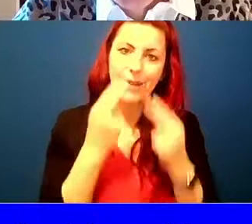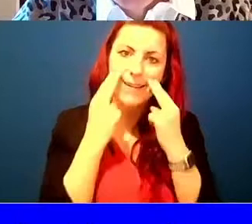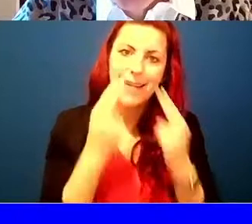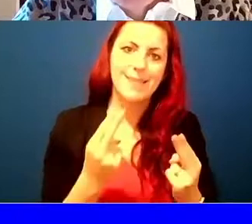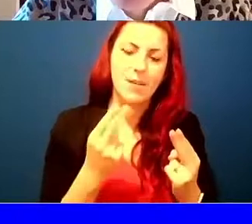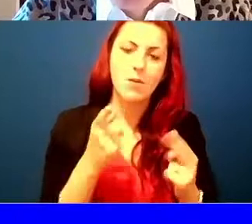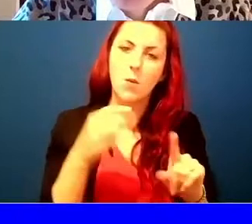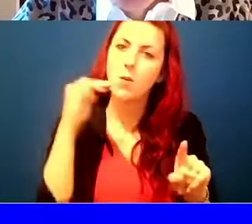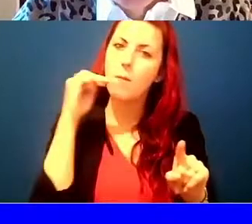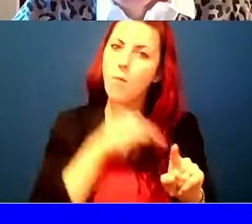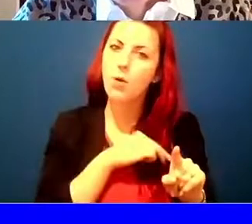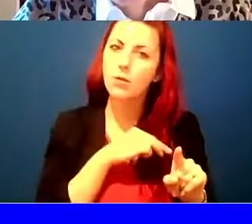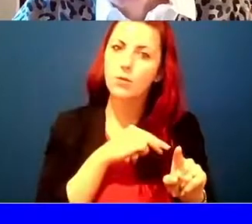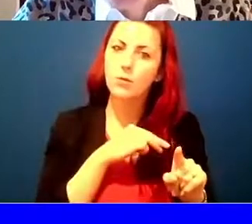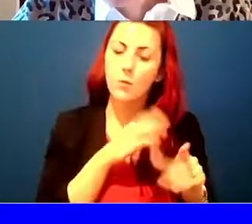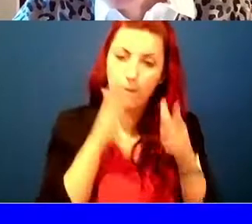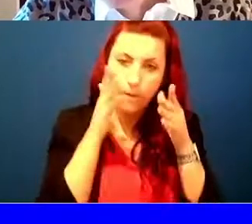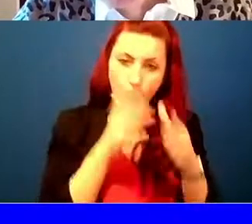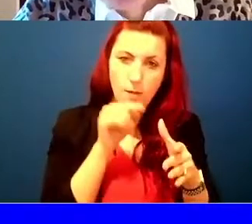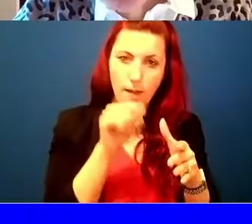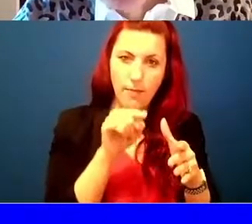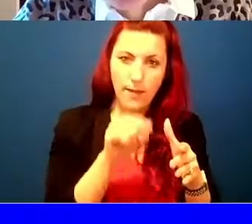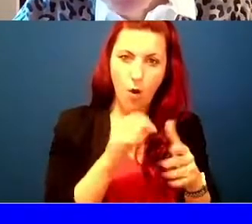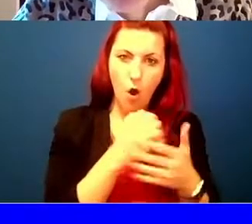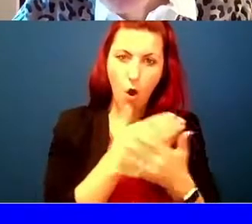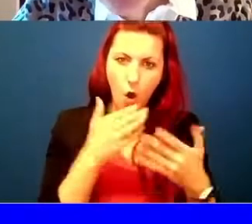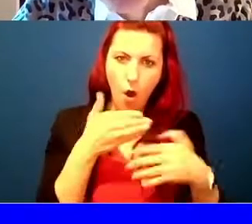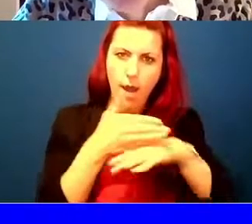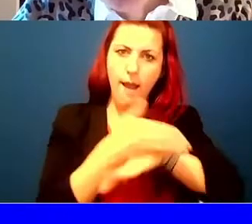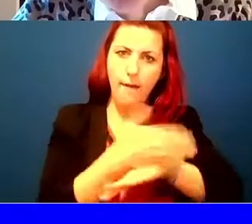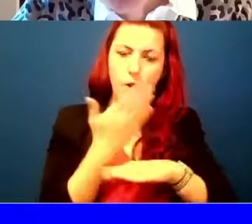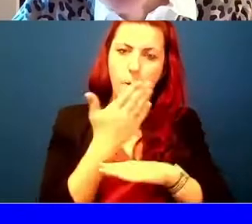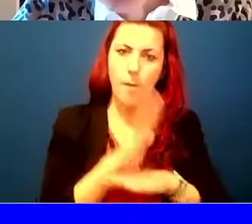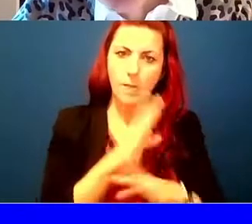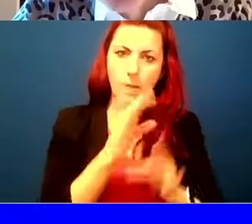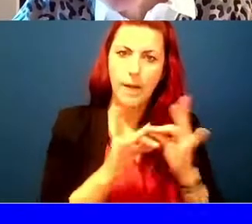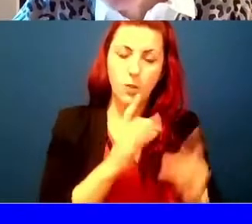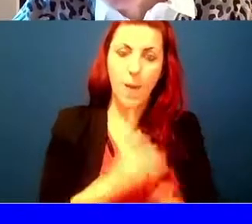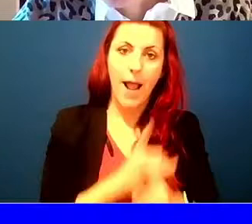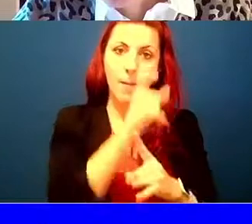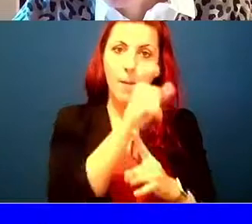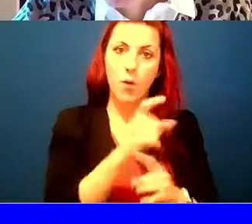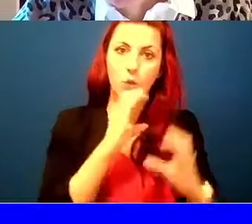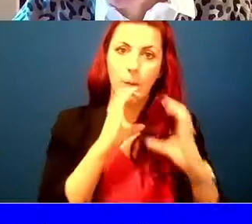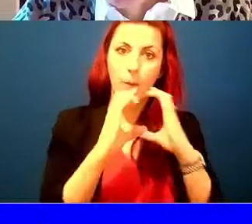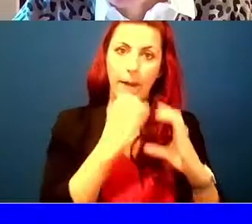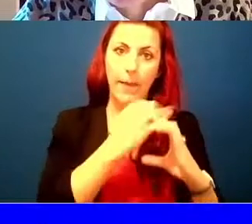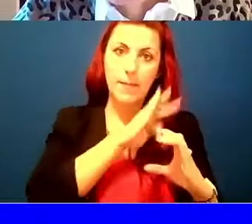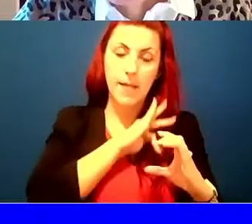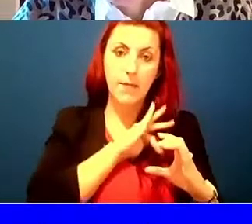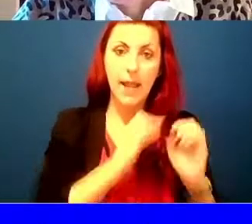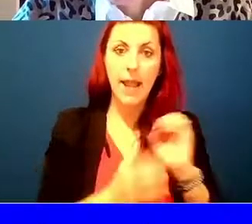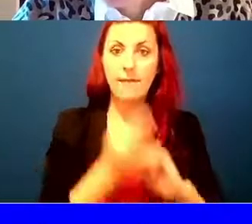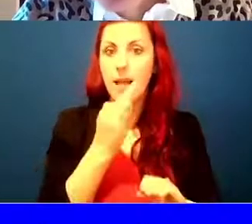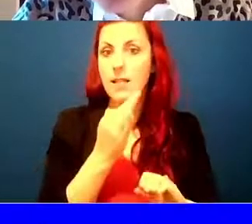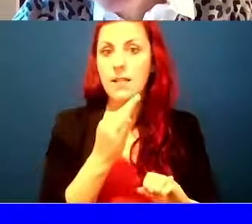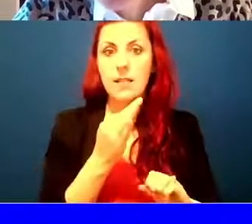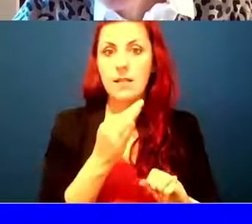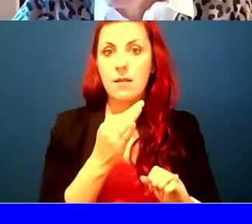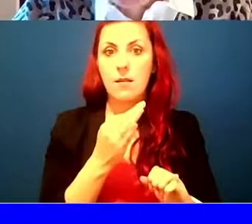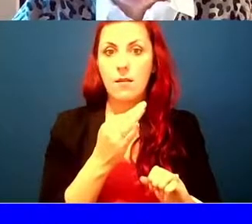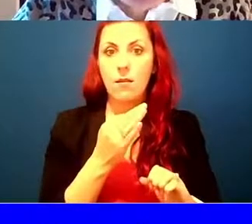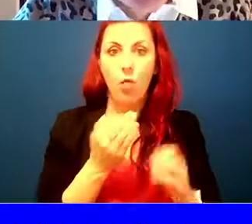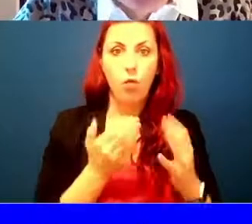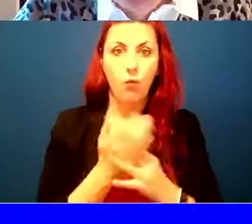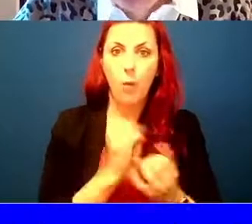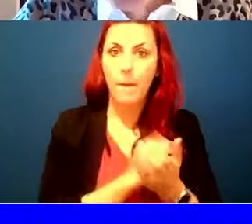important to emphasize that all efforts must be made to help a person communicate, whether that's simply by way of plain